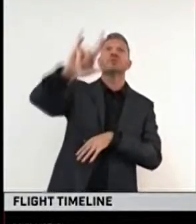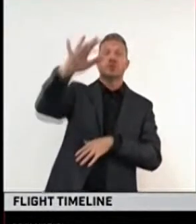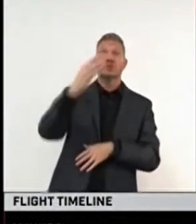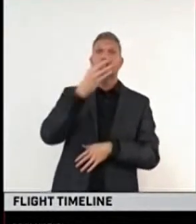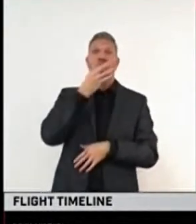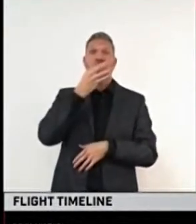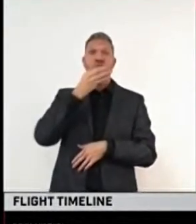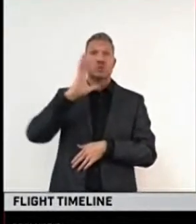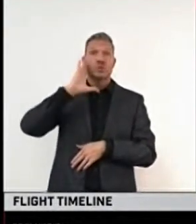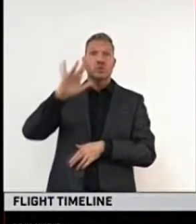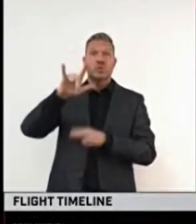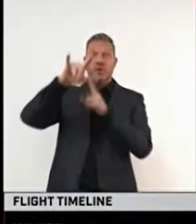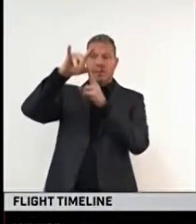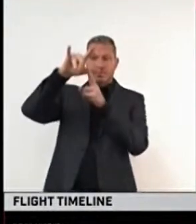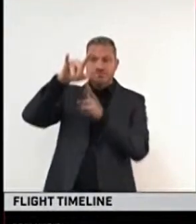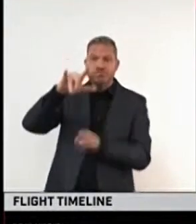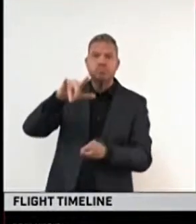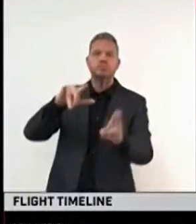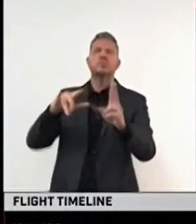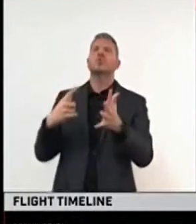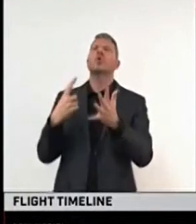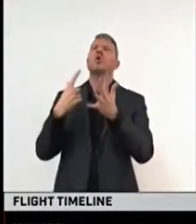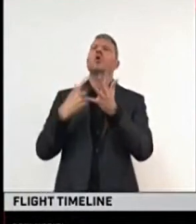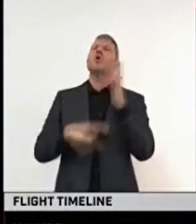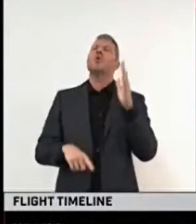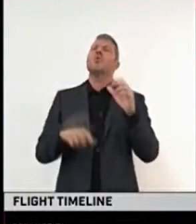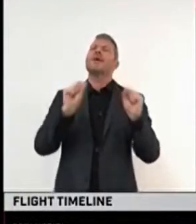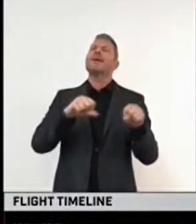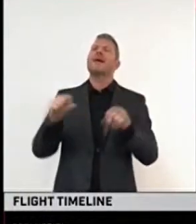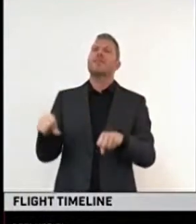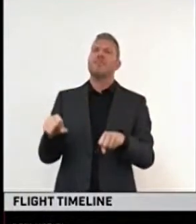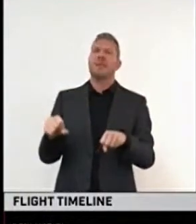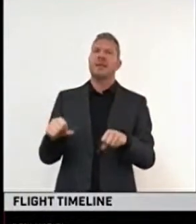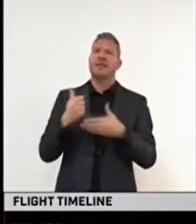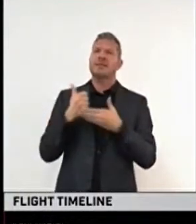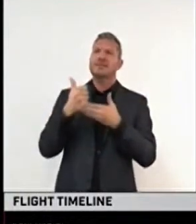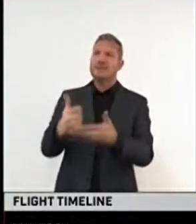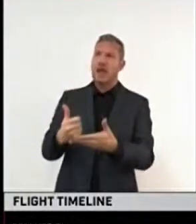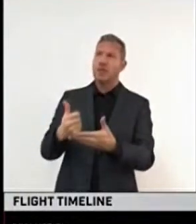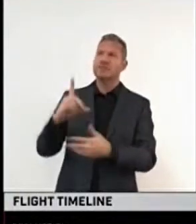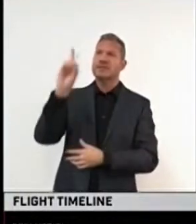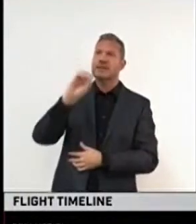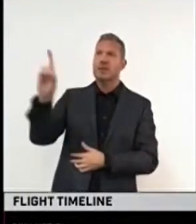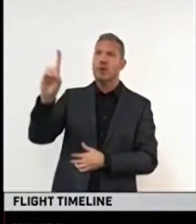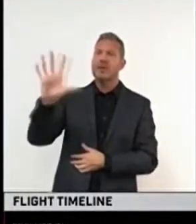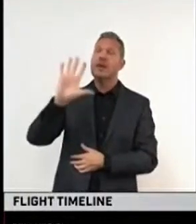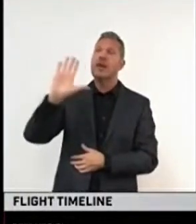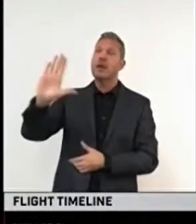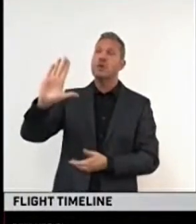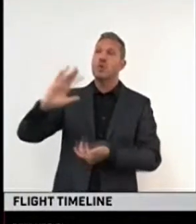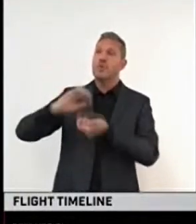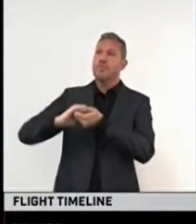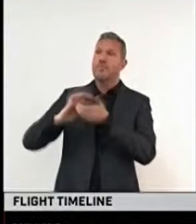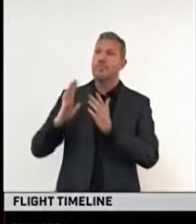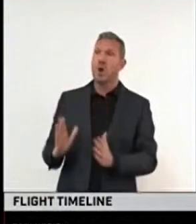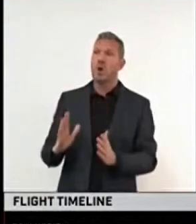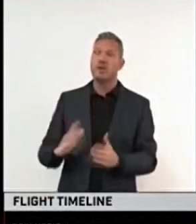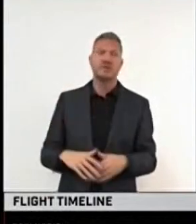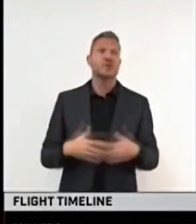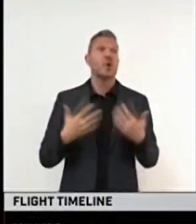view, what capability does this bring to the Space Force, the Department of Defense, and your mission partners? Yeah, I think when it comes to mind